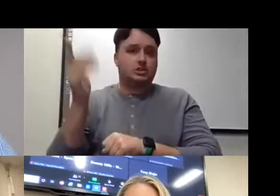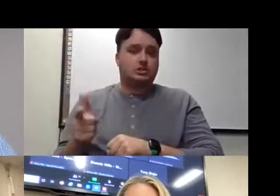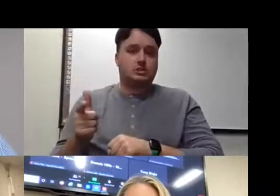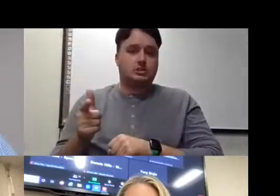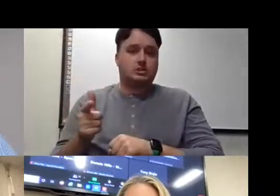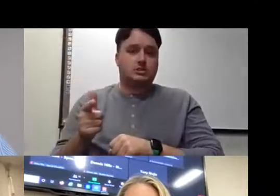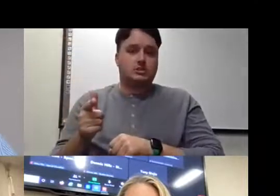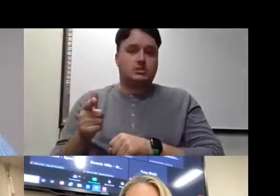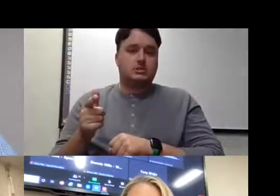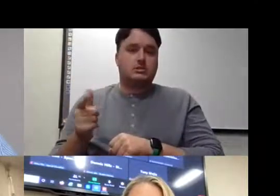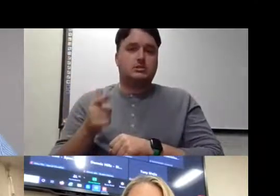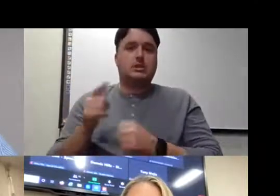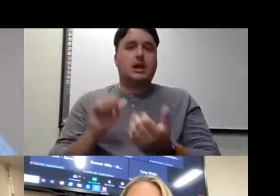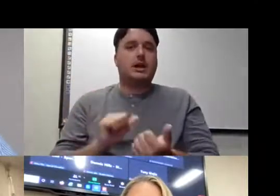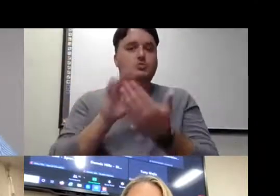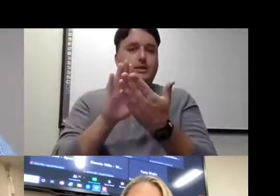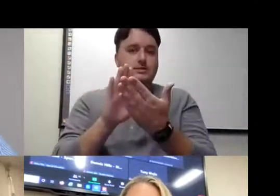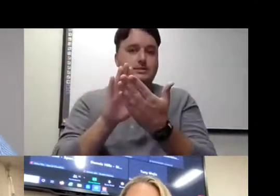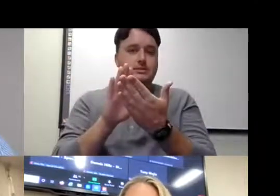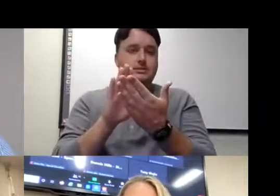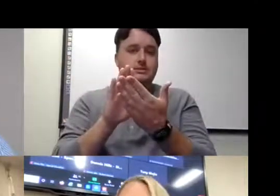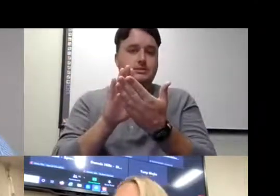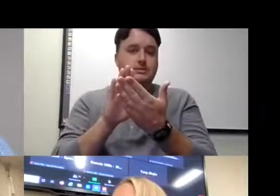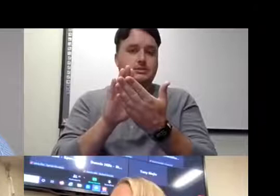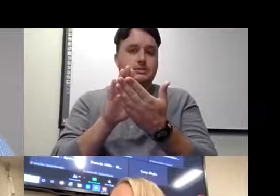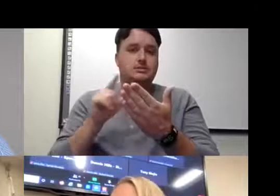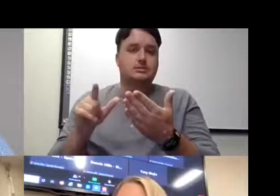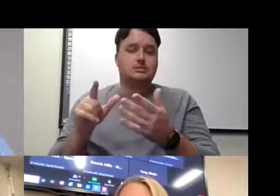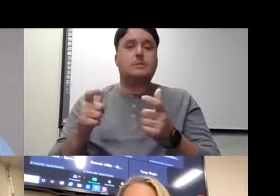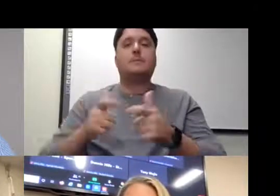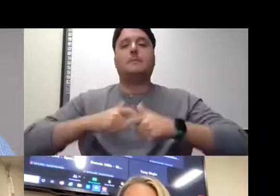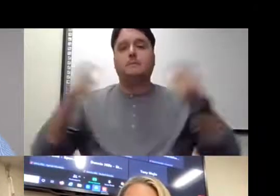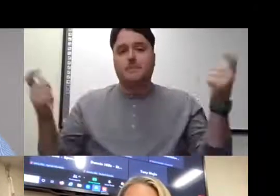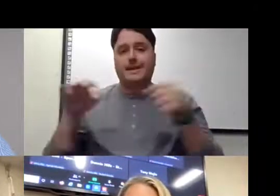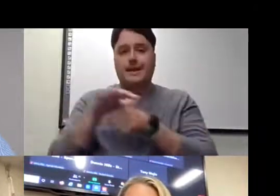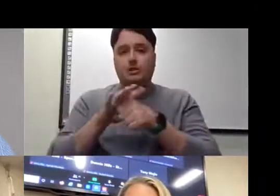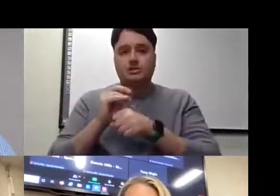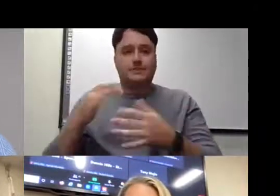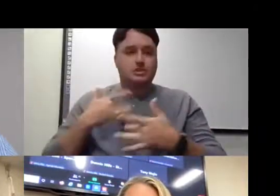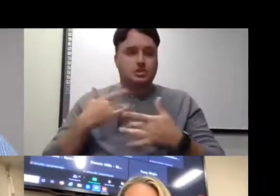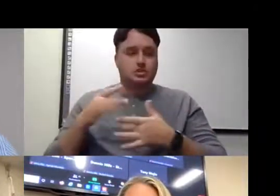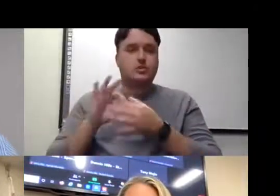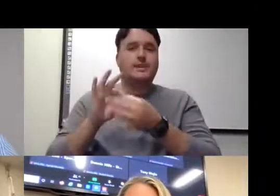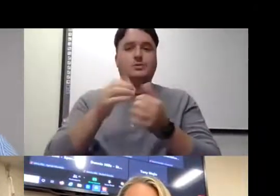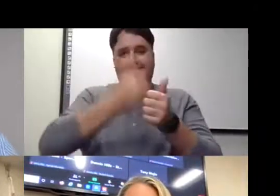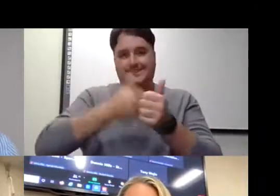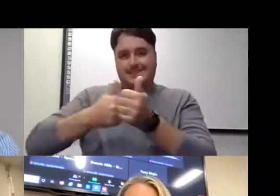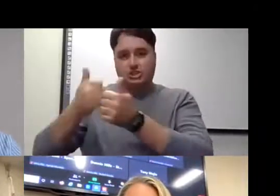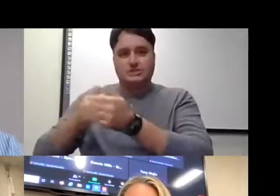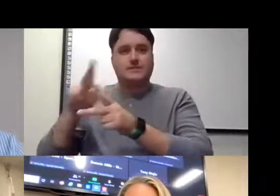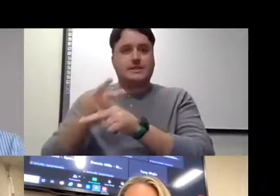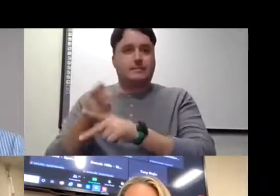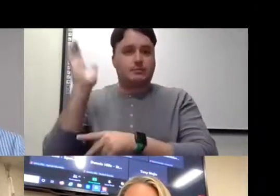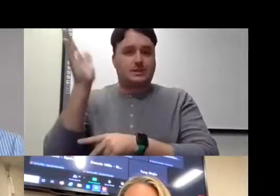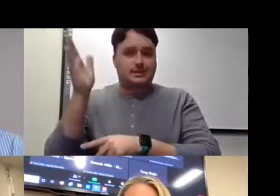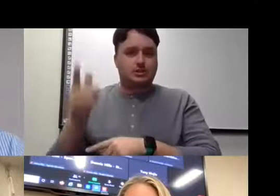that address the substantial areas of concern related to each of the types of